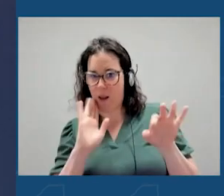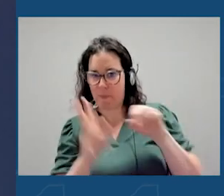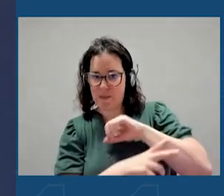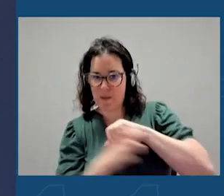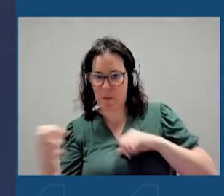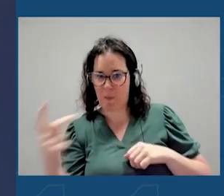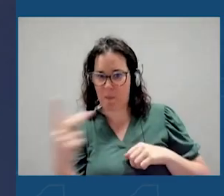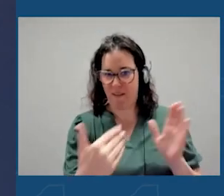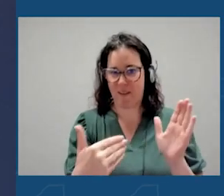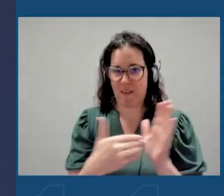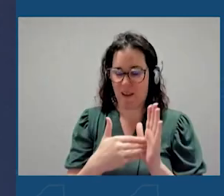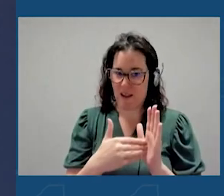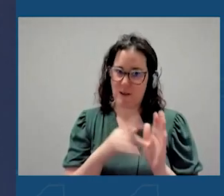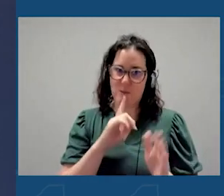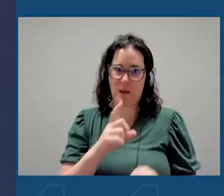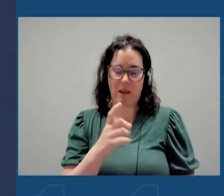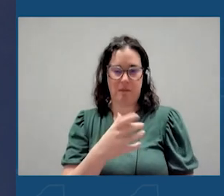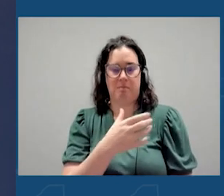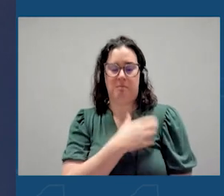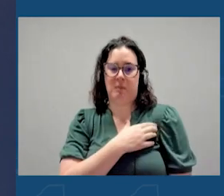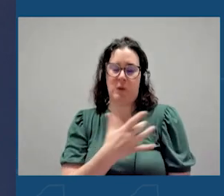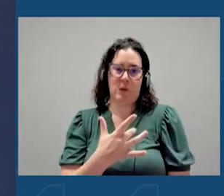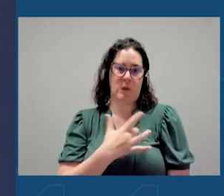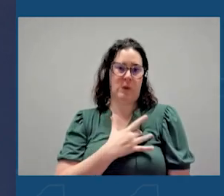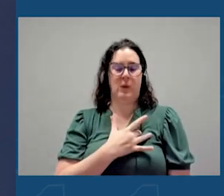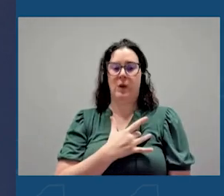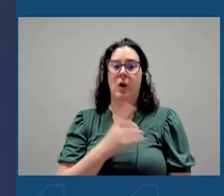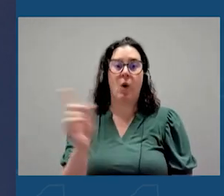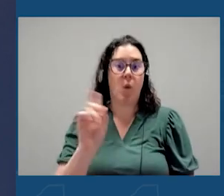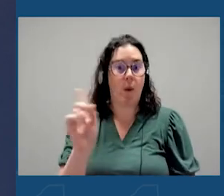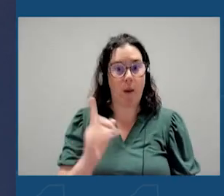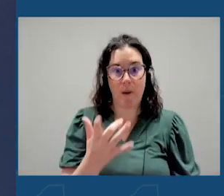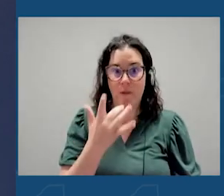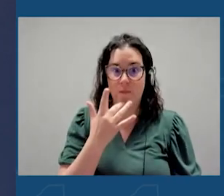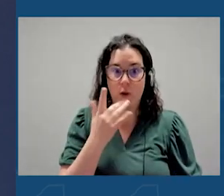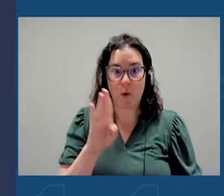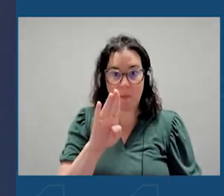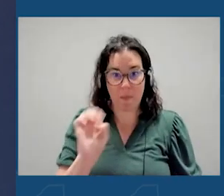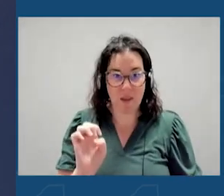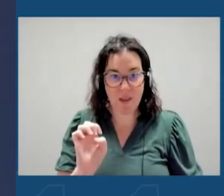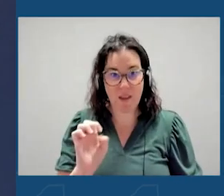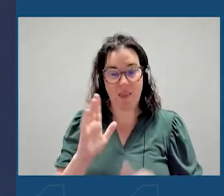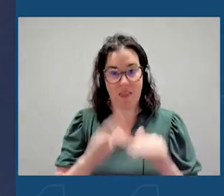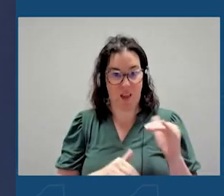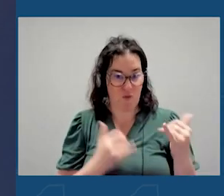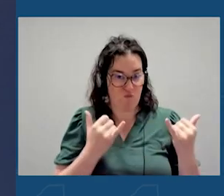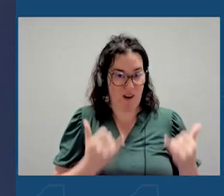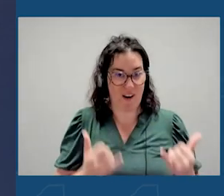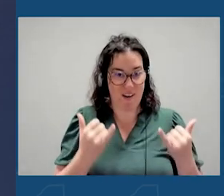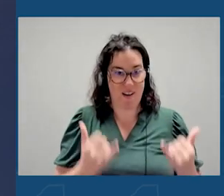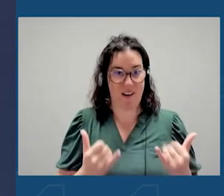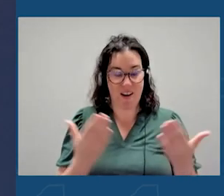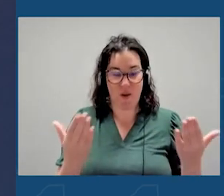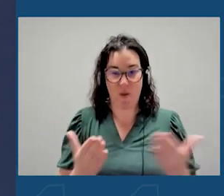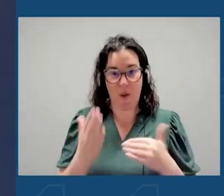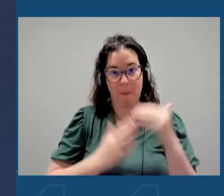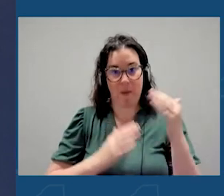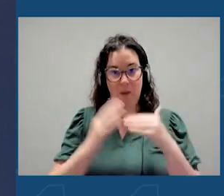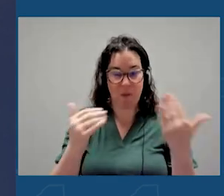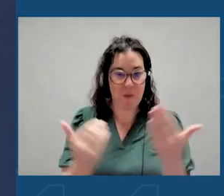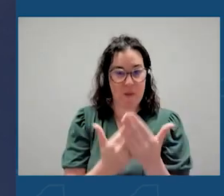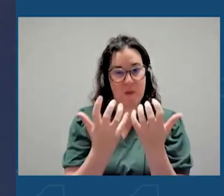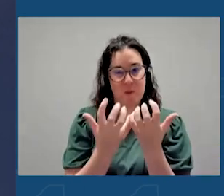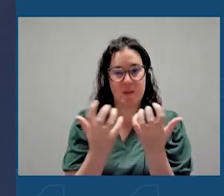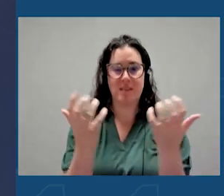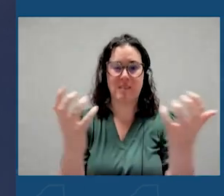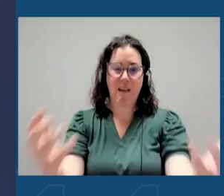us here in Western New York. Where else would you rather be right here than right now? Here we are building a brand new stadium, my friends.